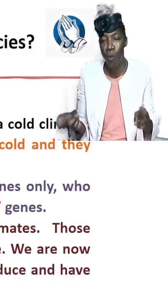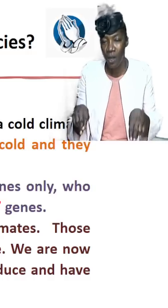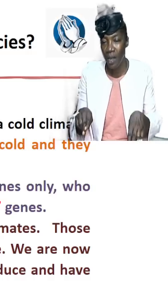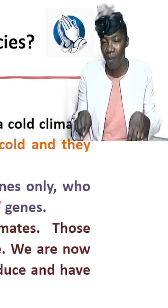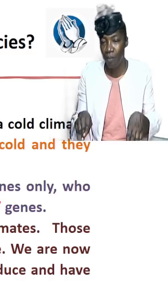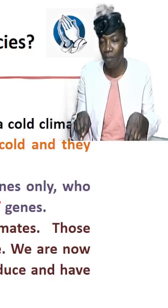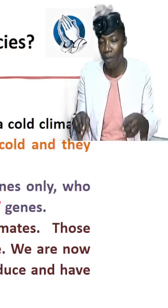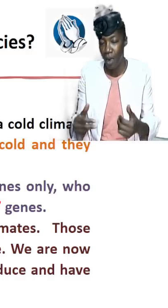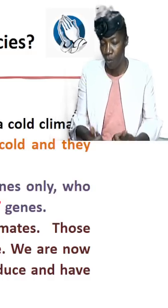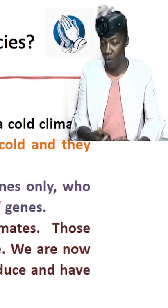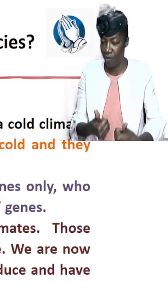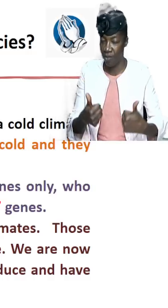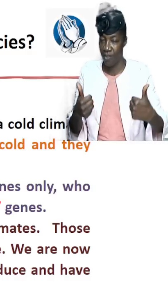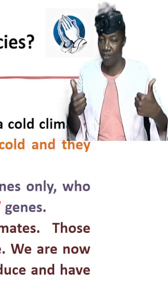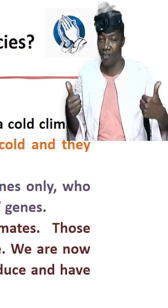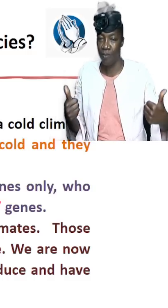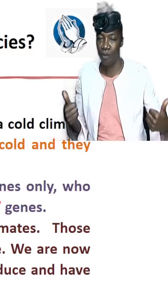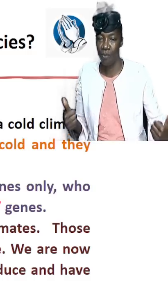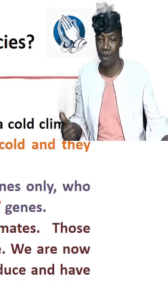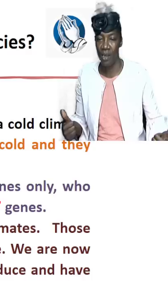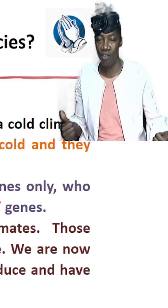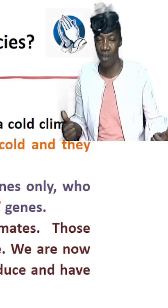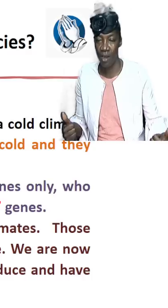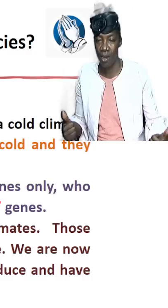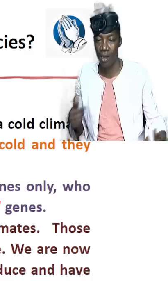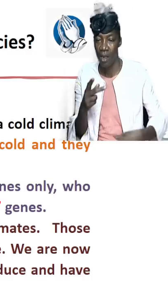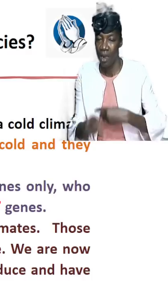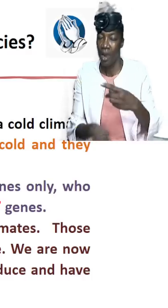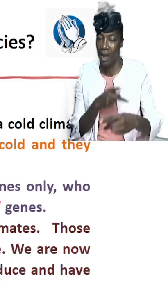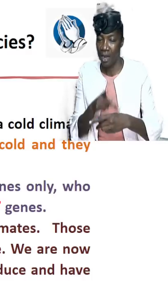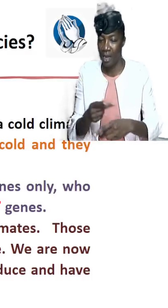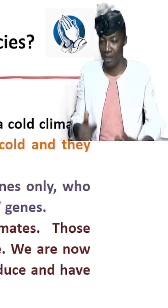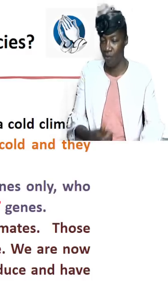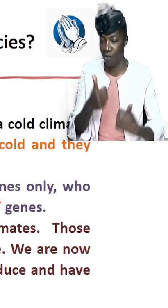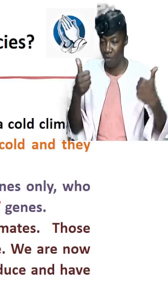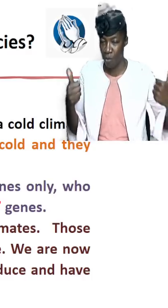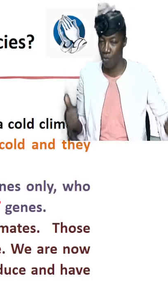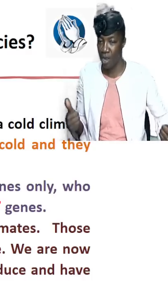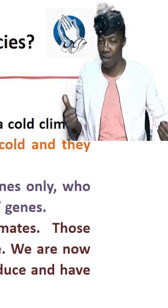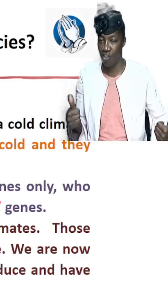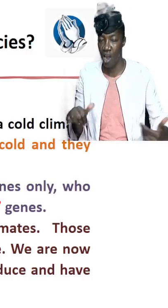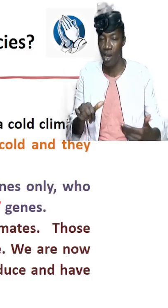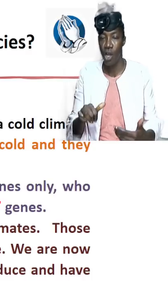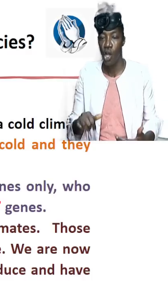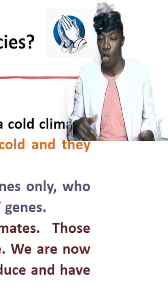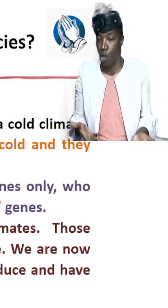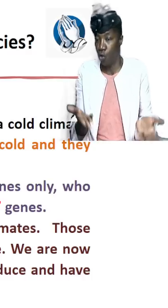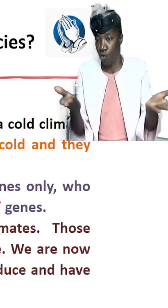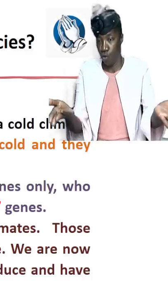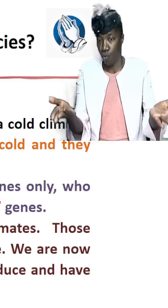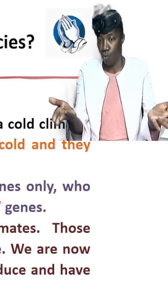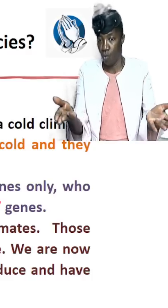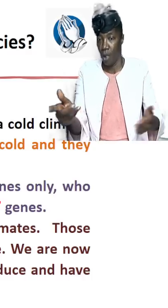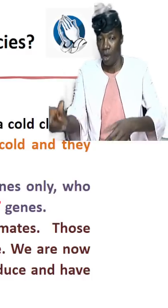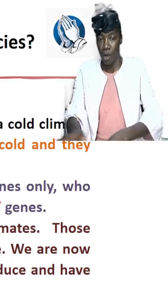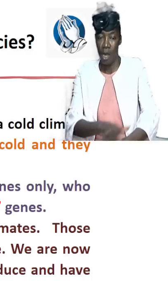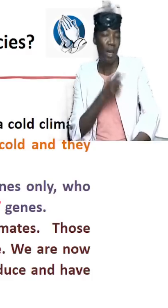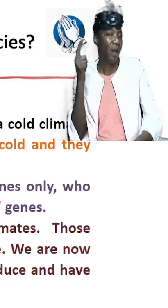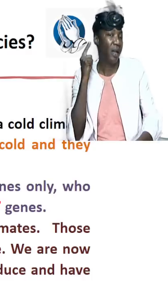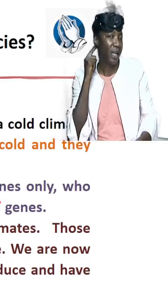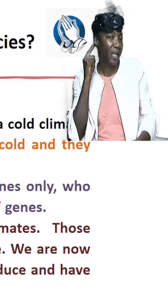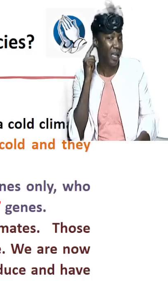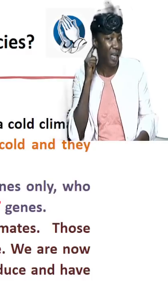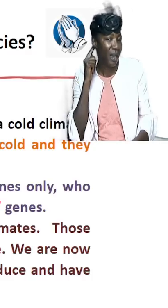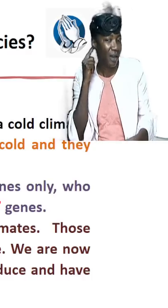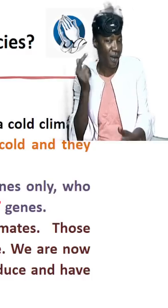having a separation. We are having a kind of isolation. So that those with the long hair, that acts as a